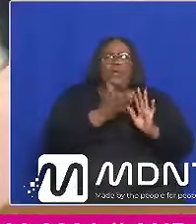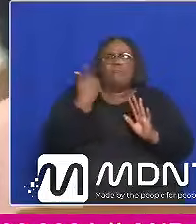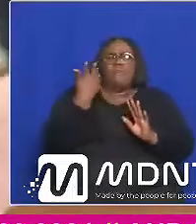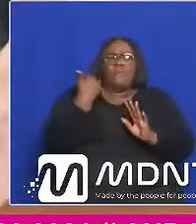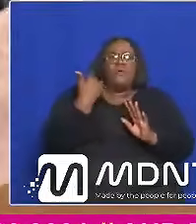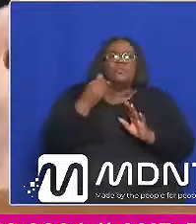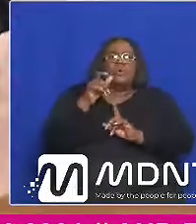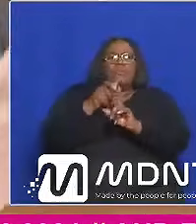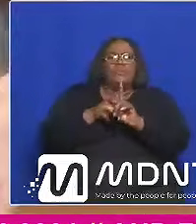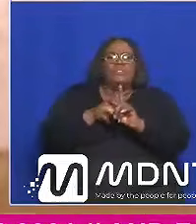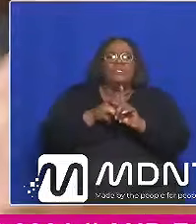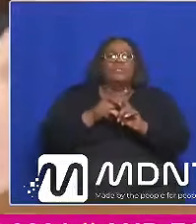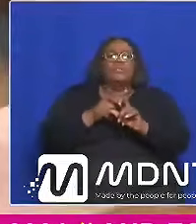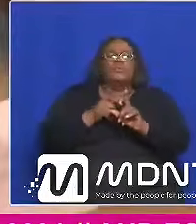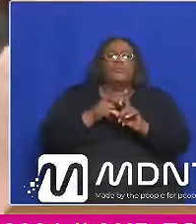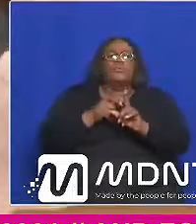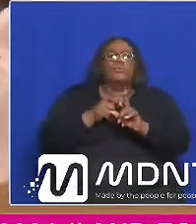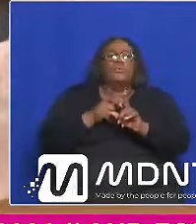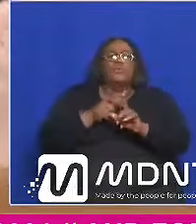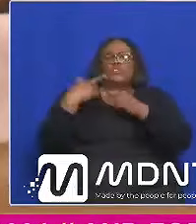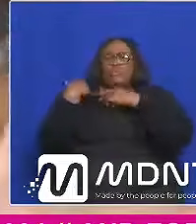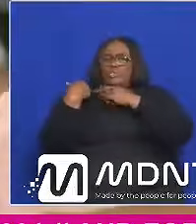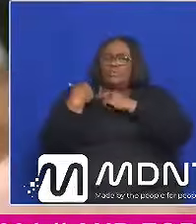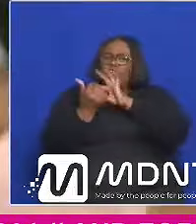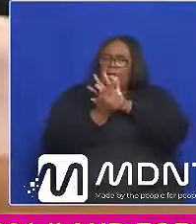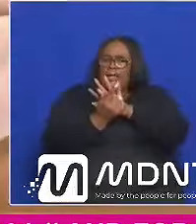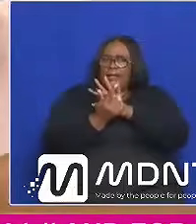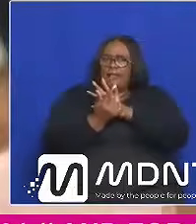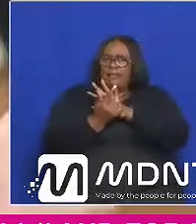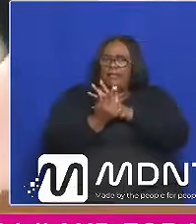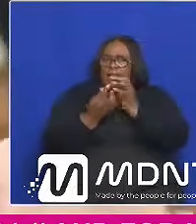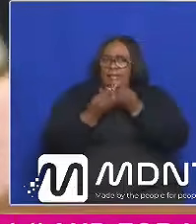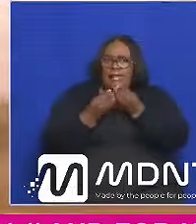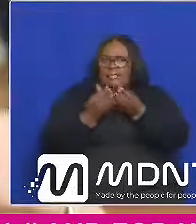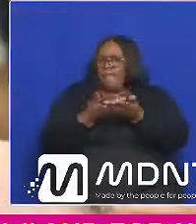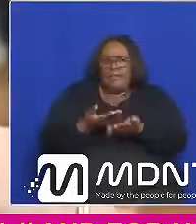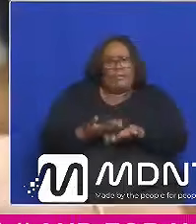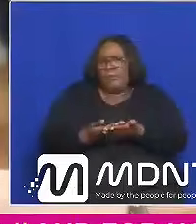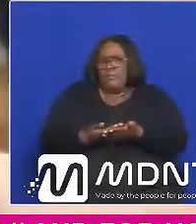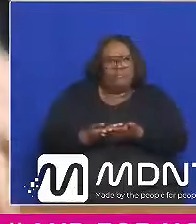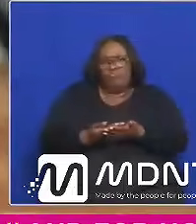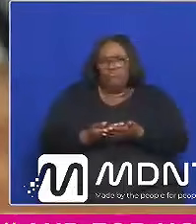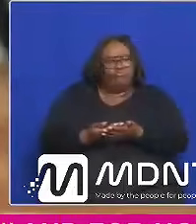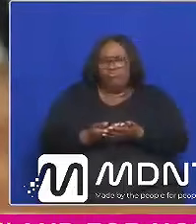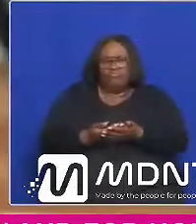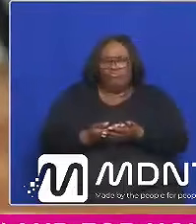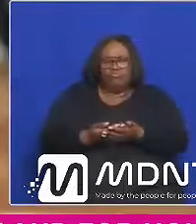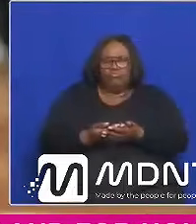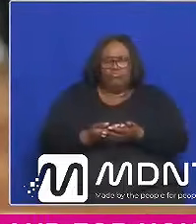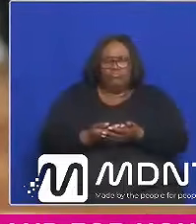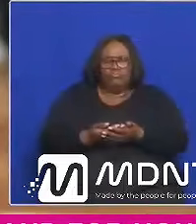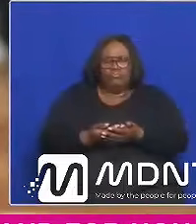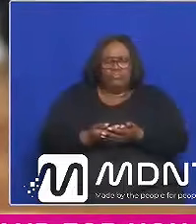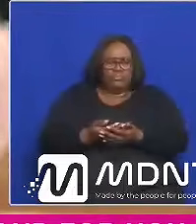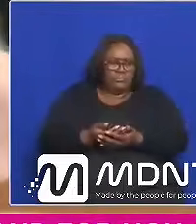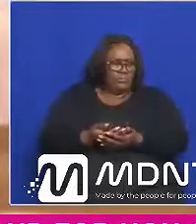with it, the attorneys involved was not available to put it the other way around, sorry.